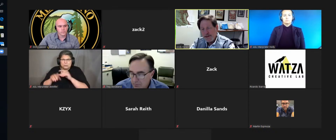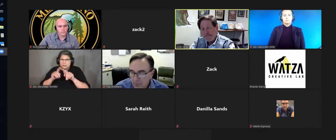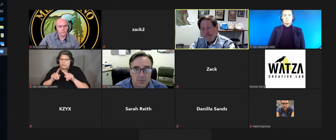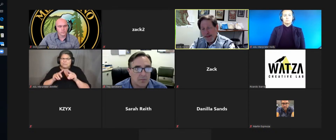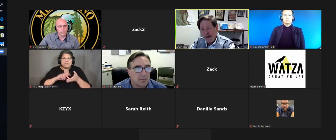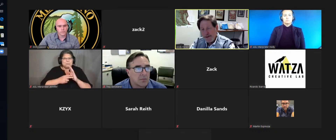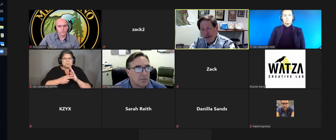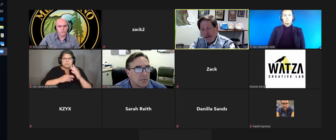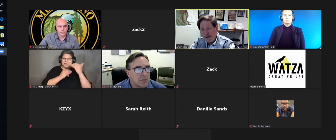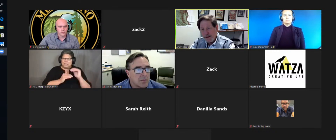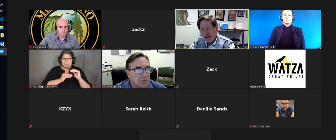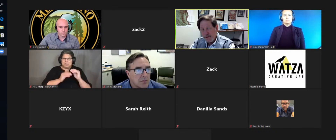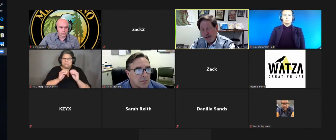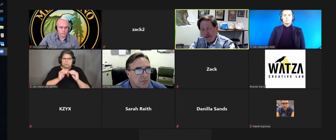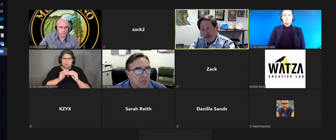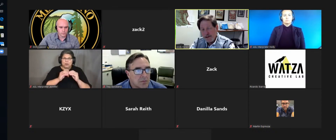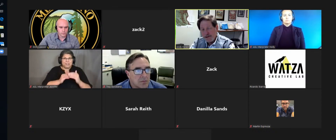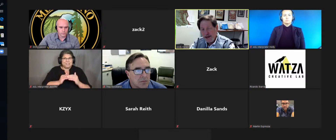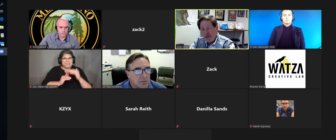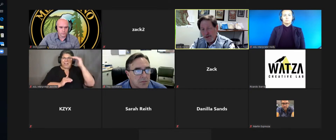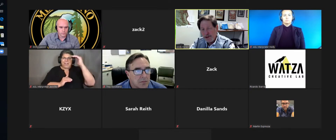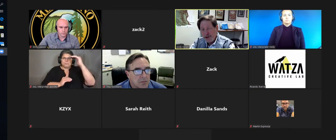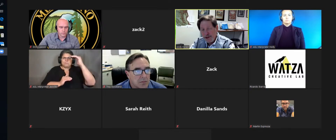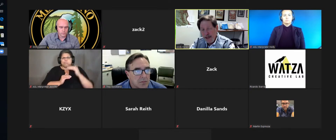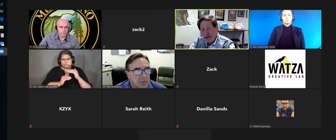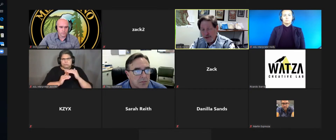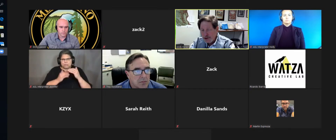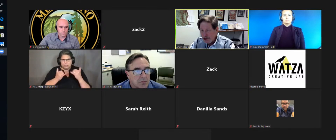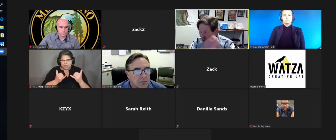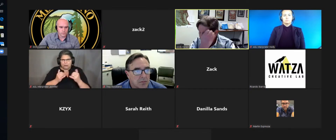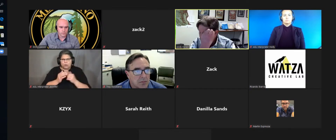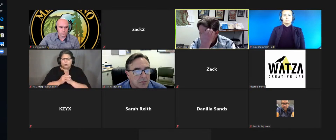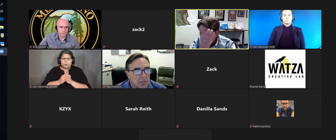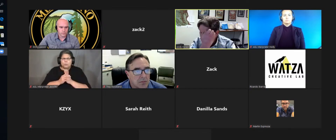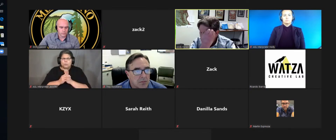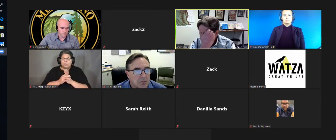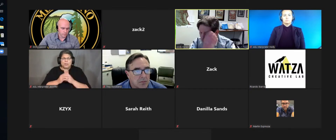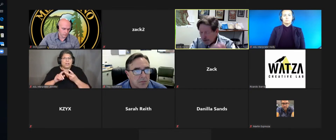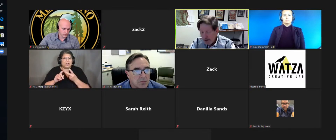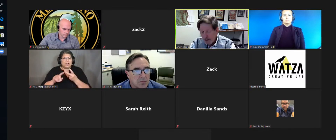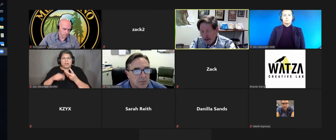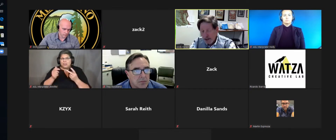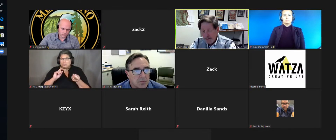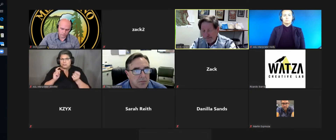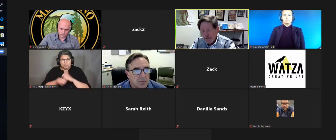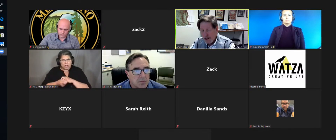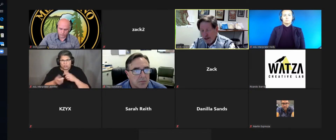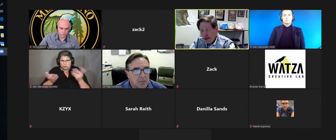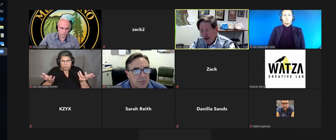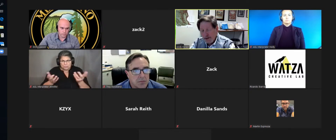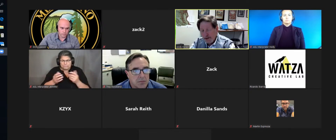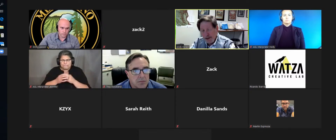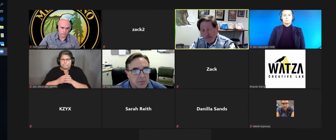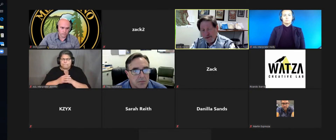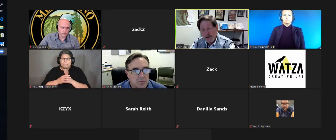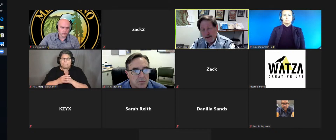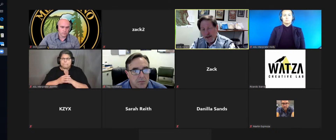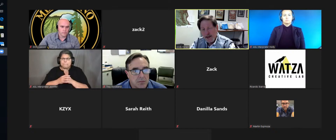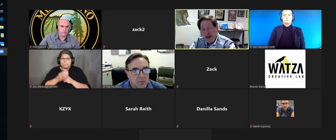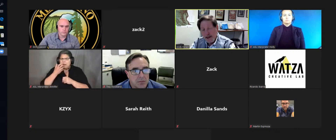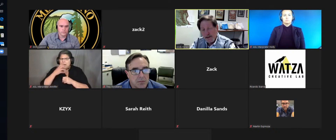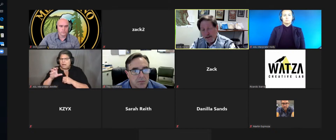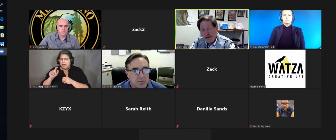decreased. And then the other things that would actually change would be hot